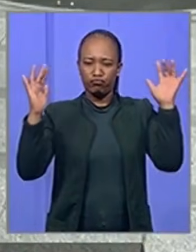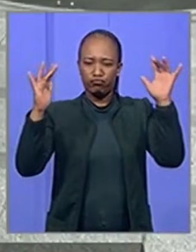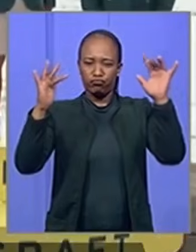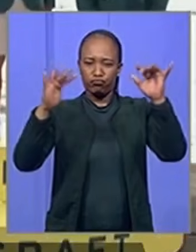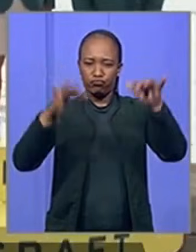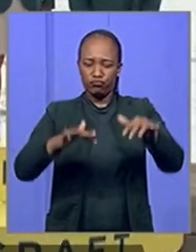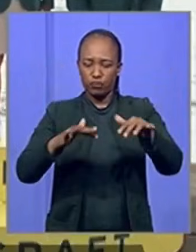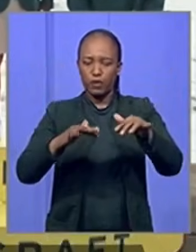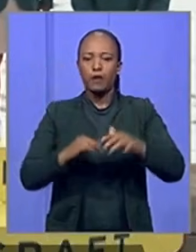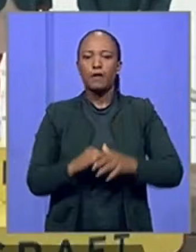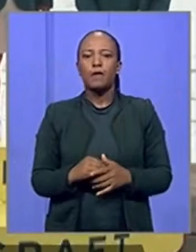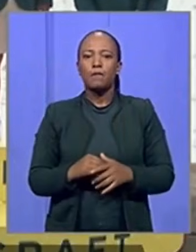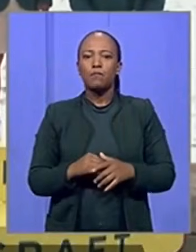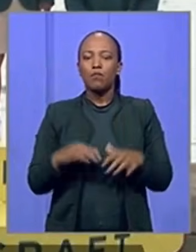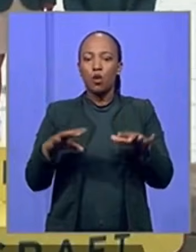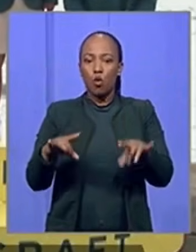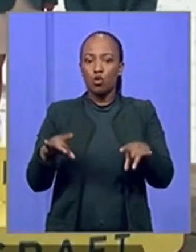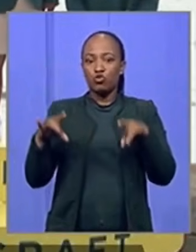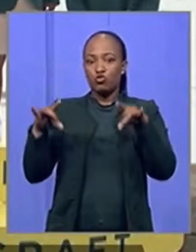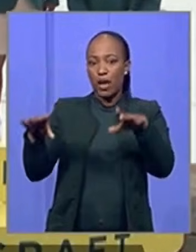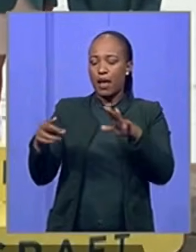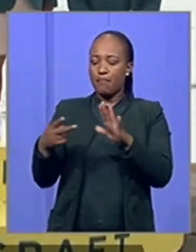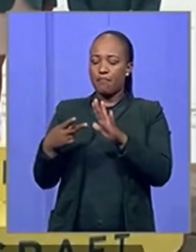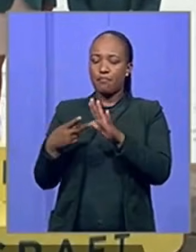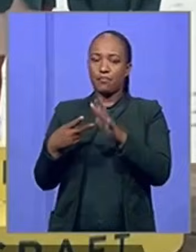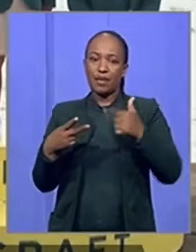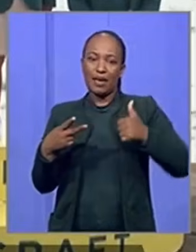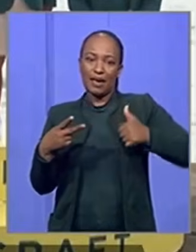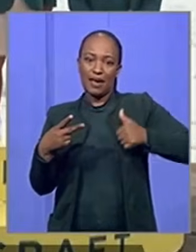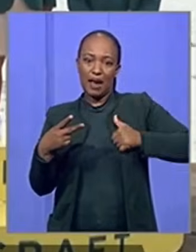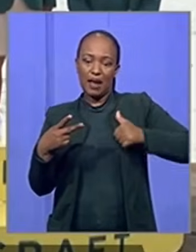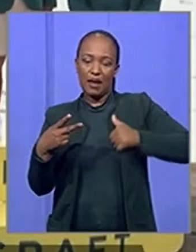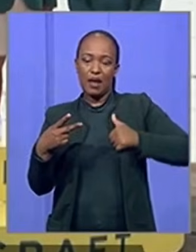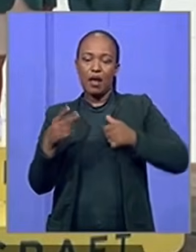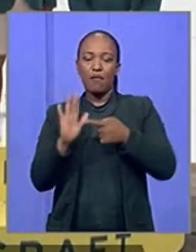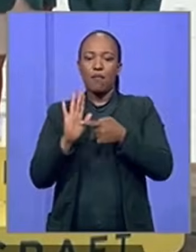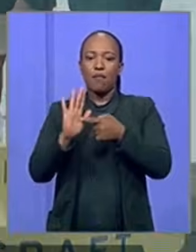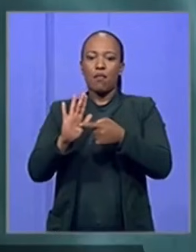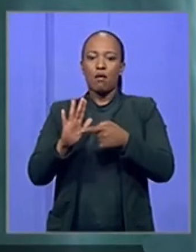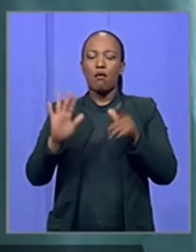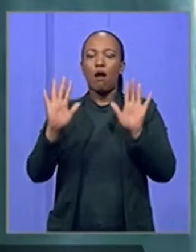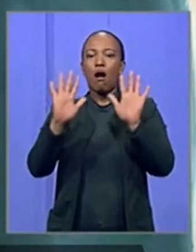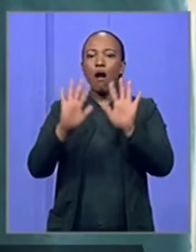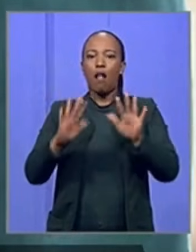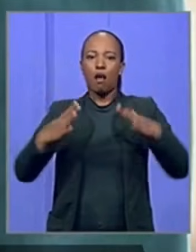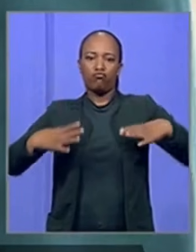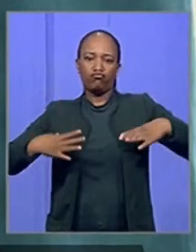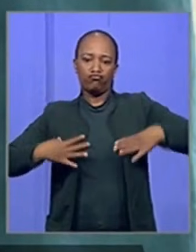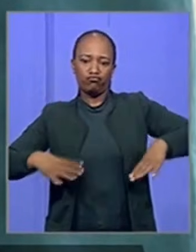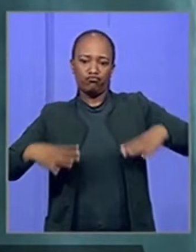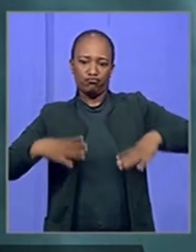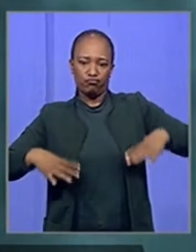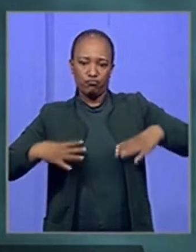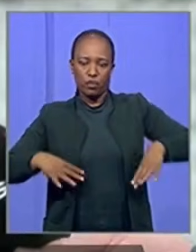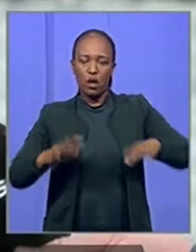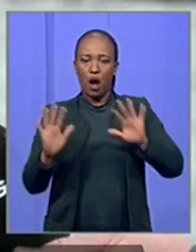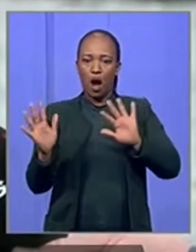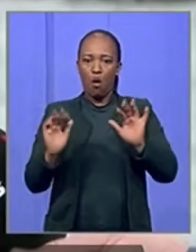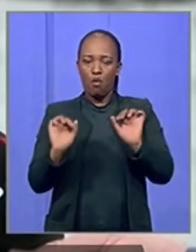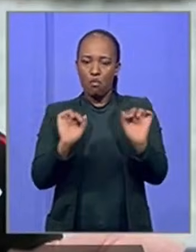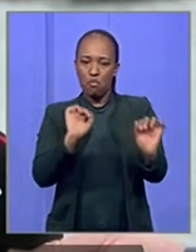tema. Australia e šitana le Canada ba be ba bontšha diaparo tšeo di tlogo aparwa ke baatlete ba tšona.